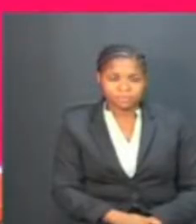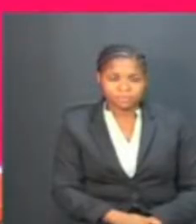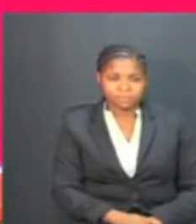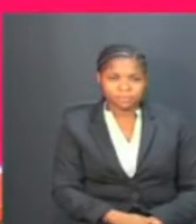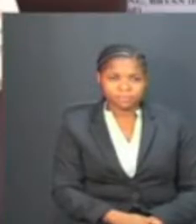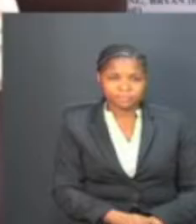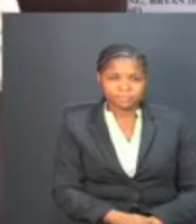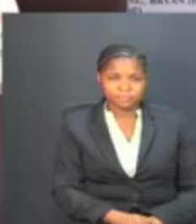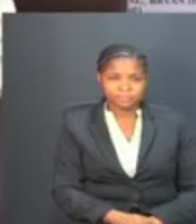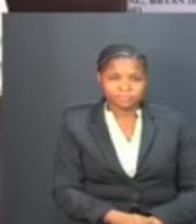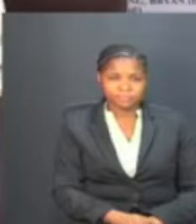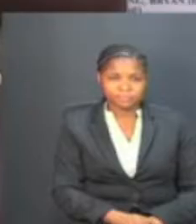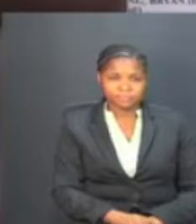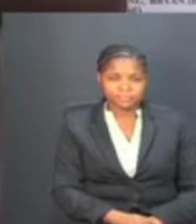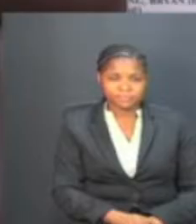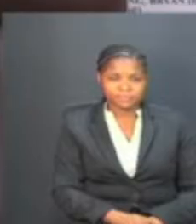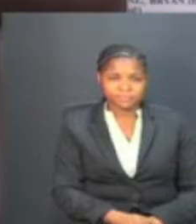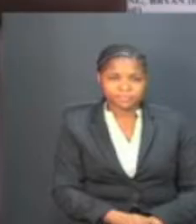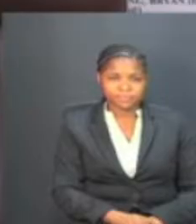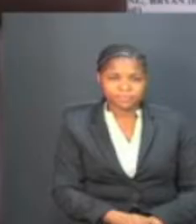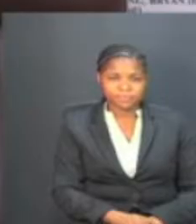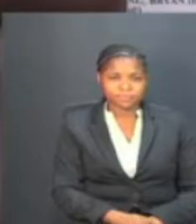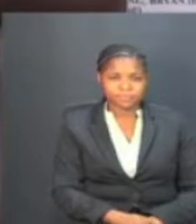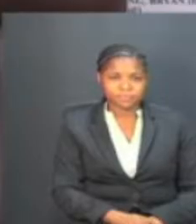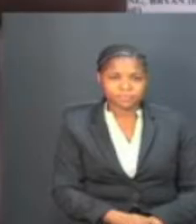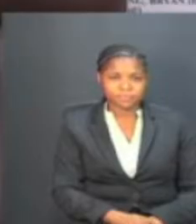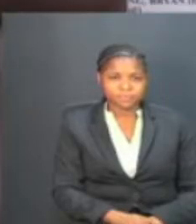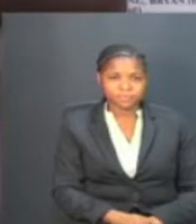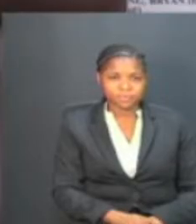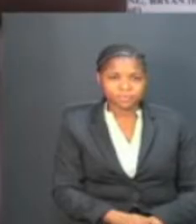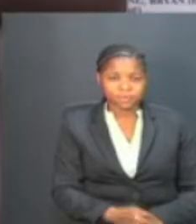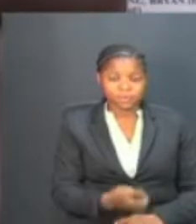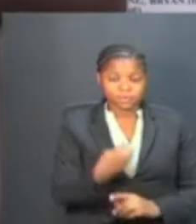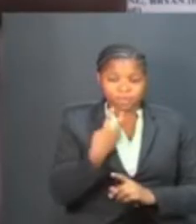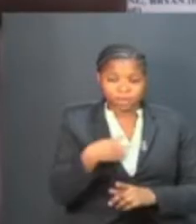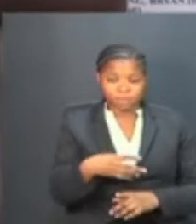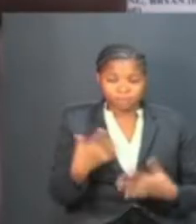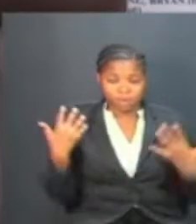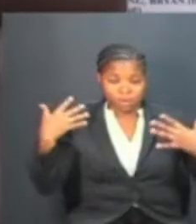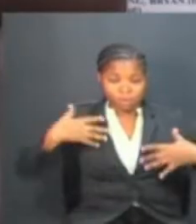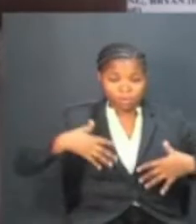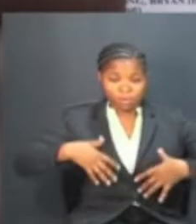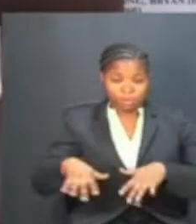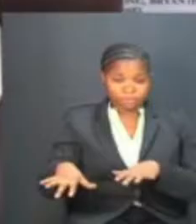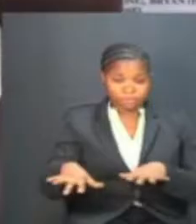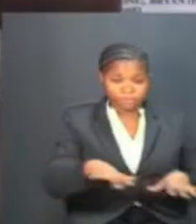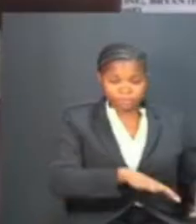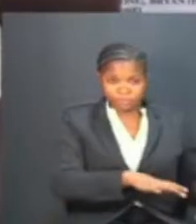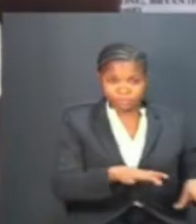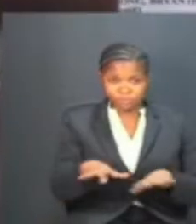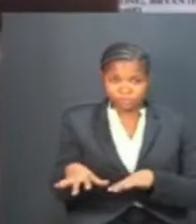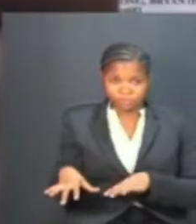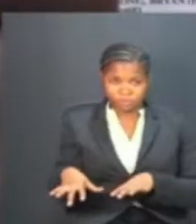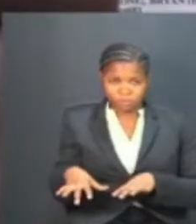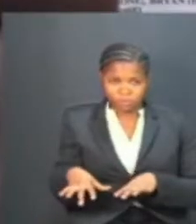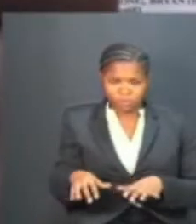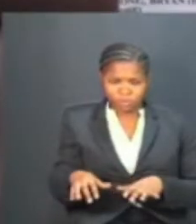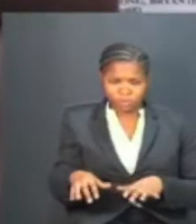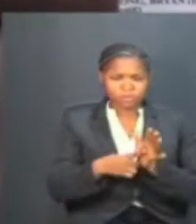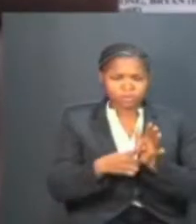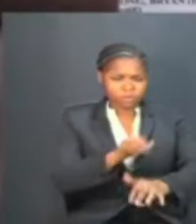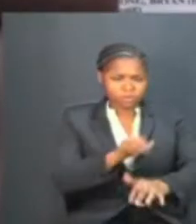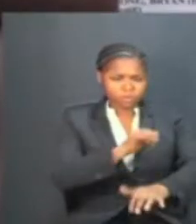Mr. Speaker, I'm guided. And Mr. Speaker, wearing Fugu as signifying authority, respect,